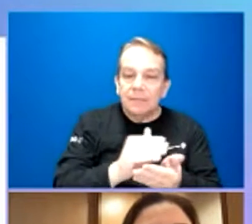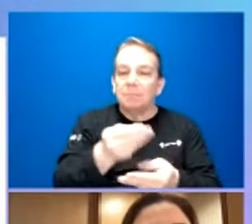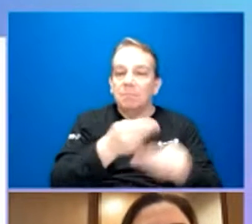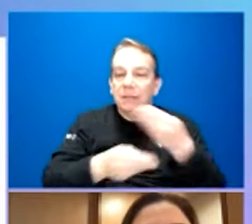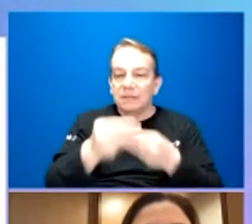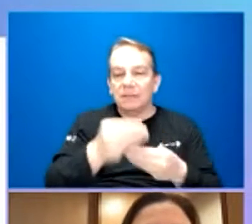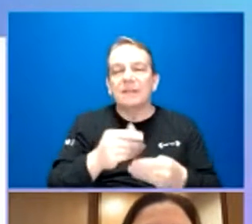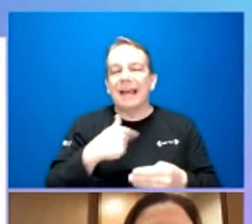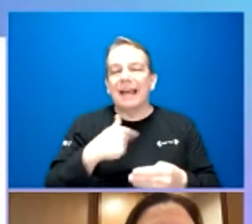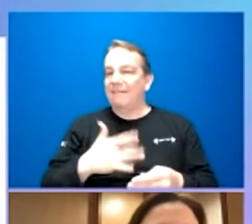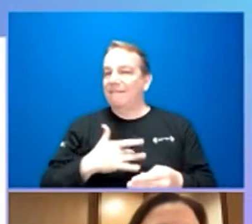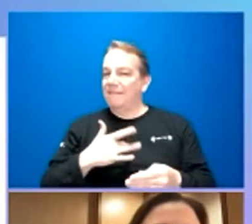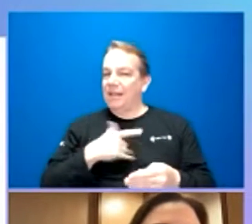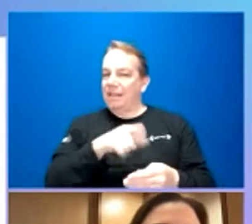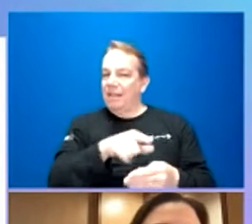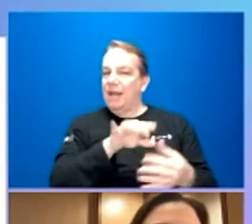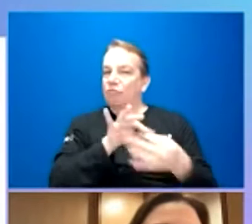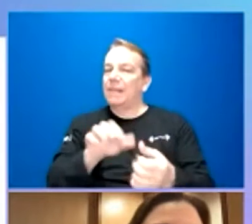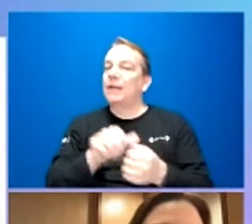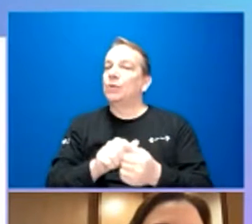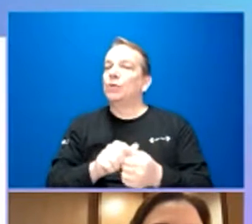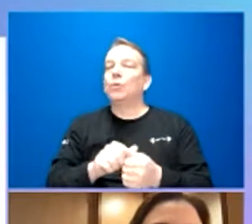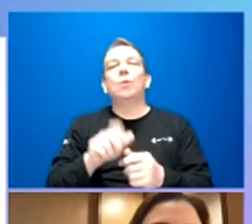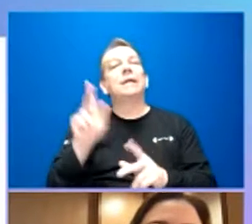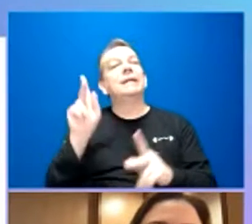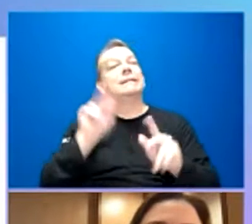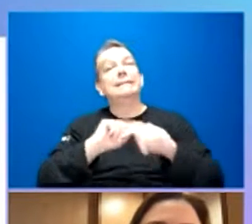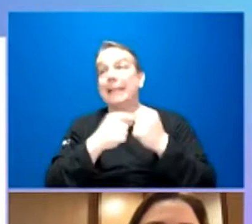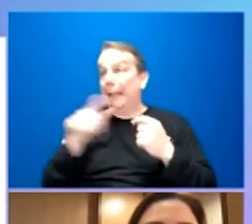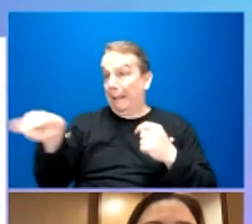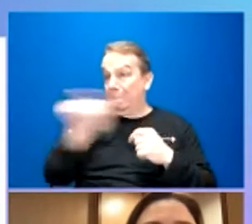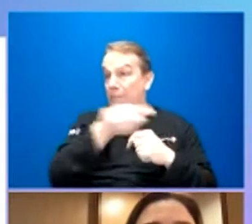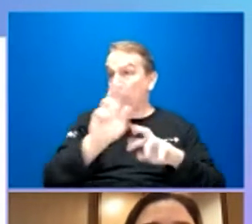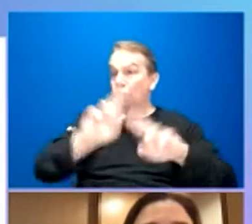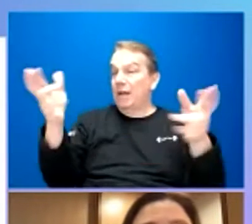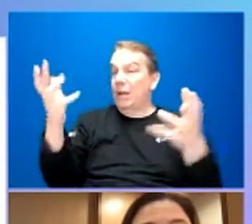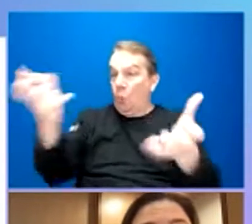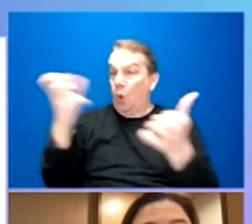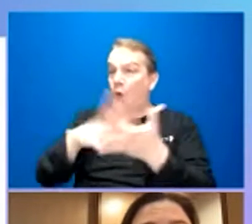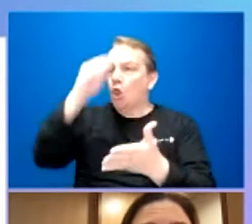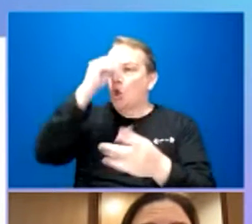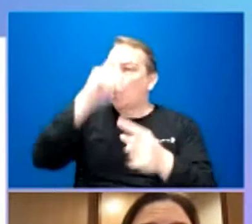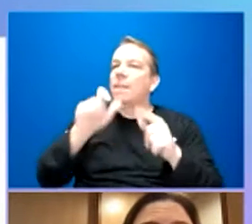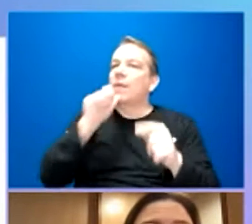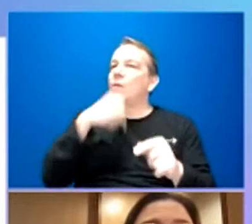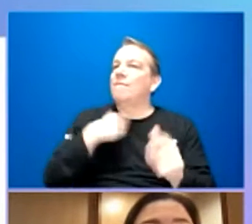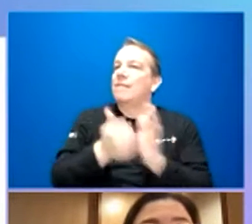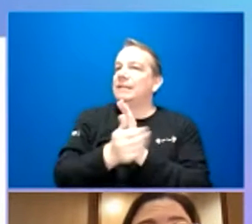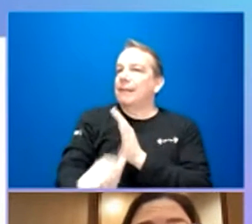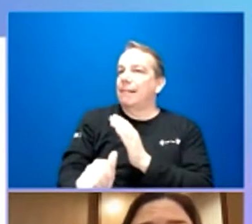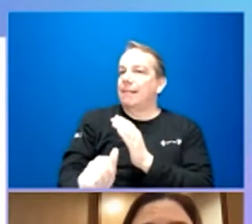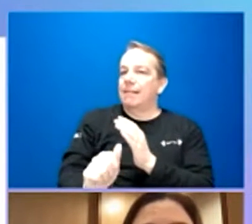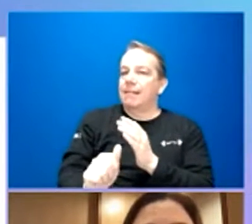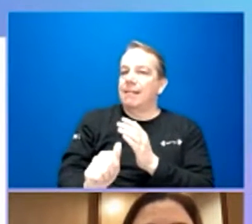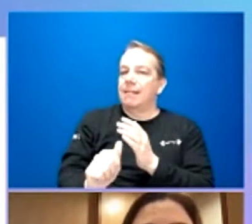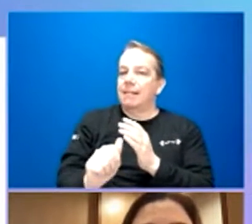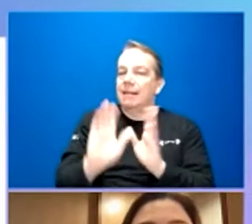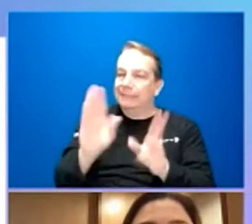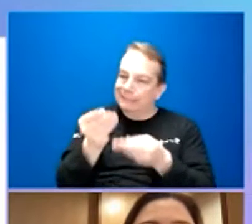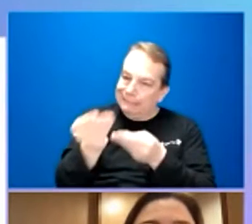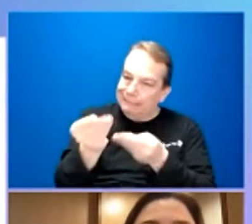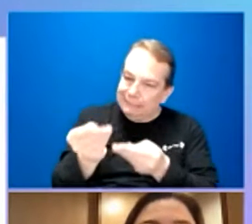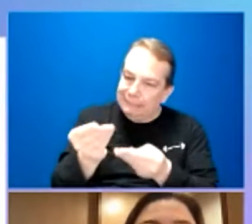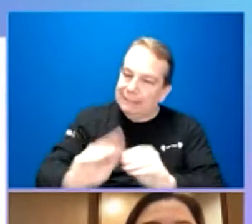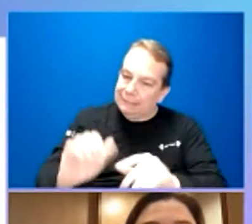this relates to the skills challenge. So where teams feel they have those skills gap, they feel like the way to approach that is